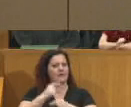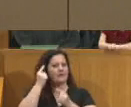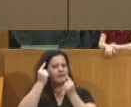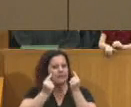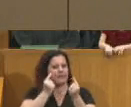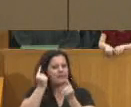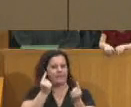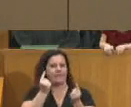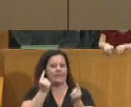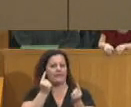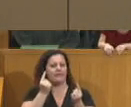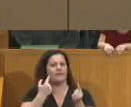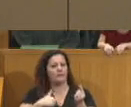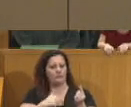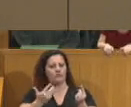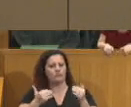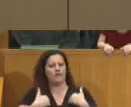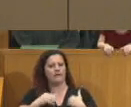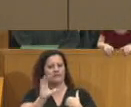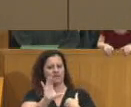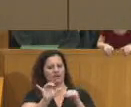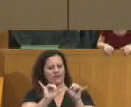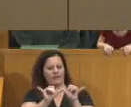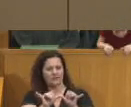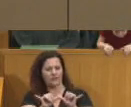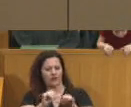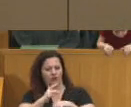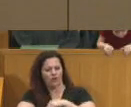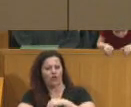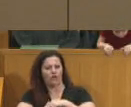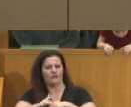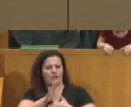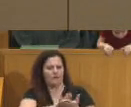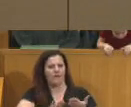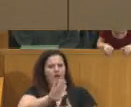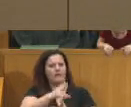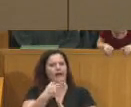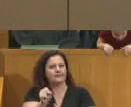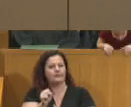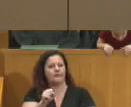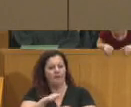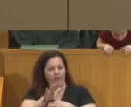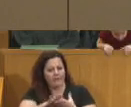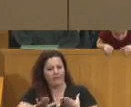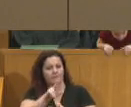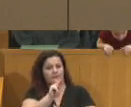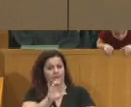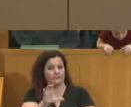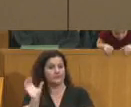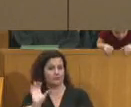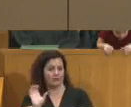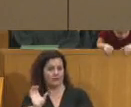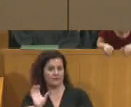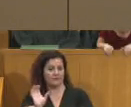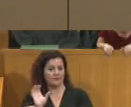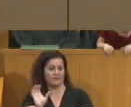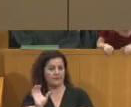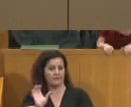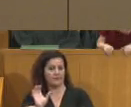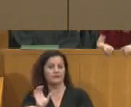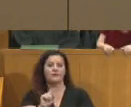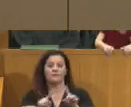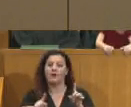several creative initiatives to support secondary education for non-traditional adult students, as well as